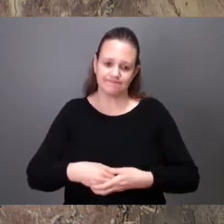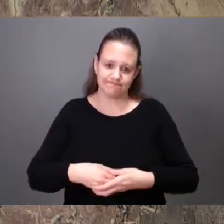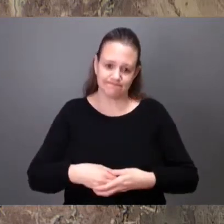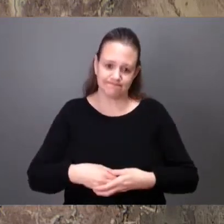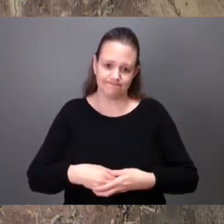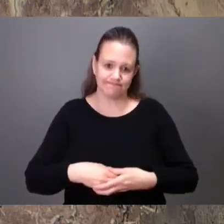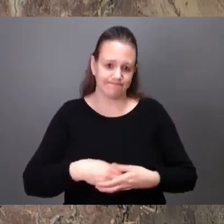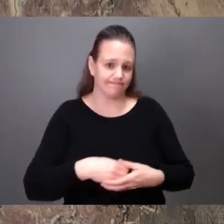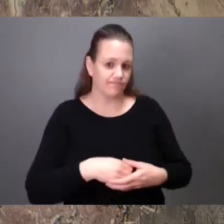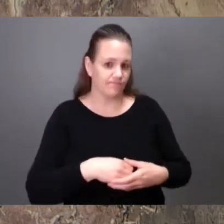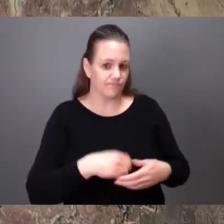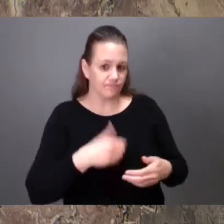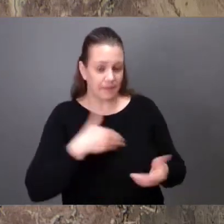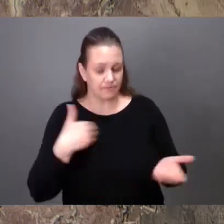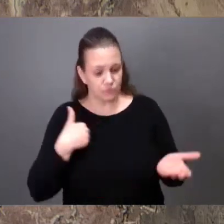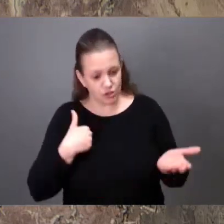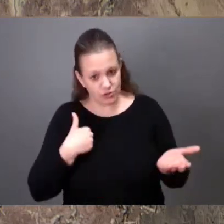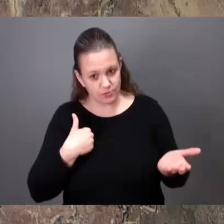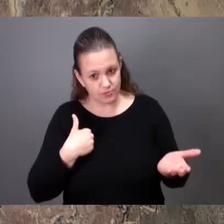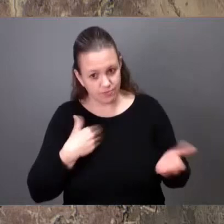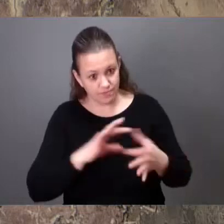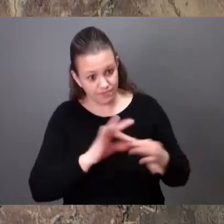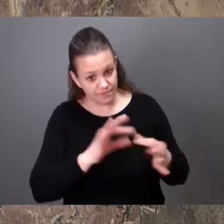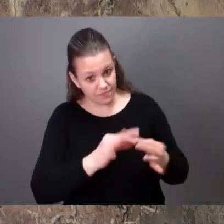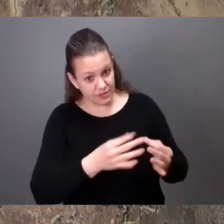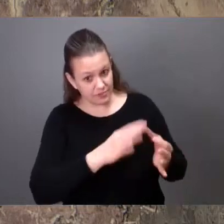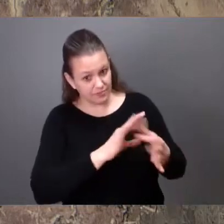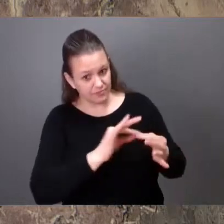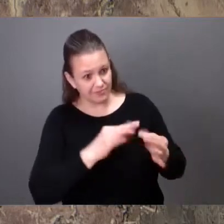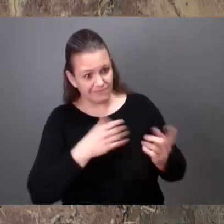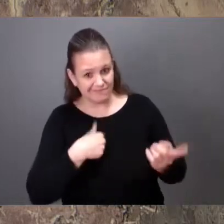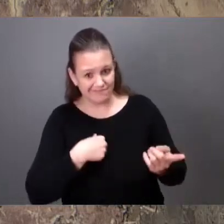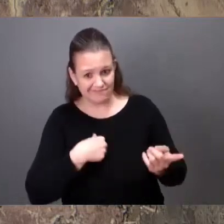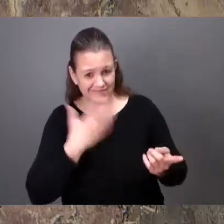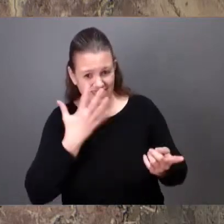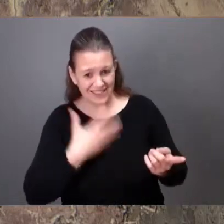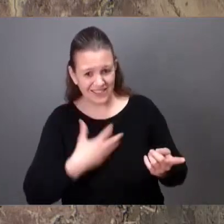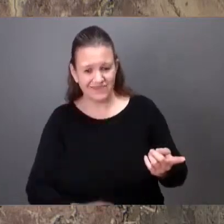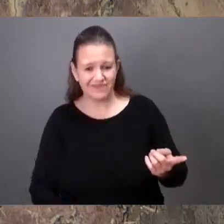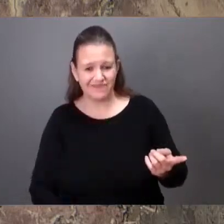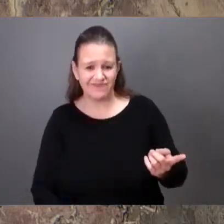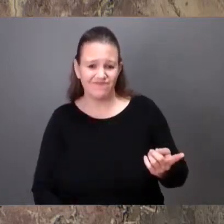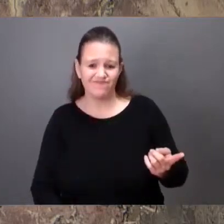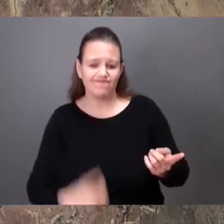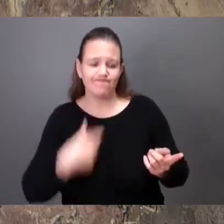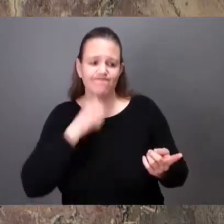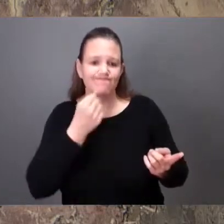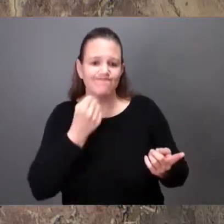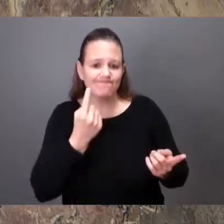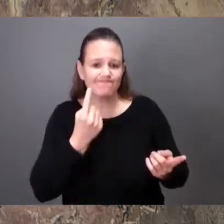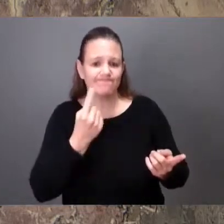can't hear or comprehend the answers that are given. I have never said I don't support